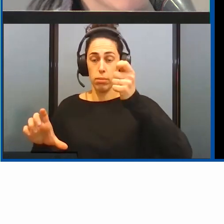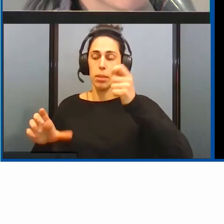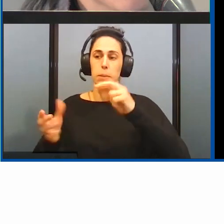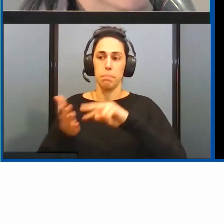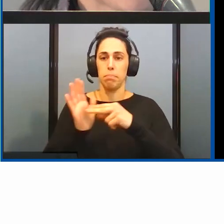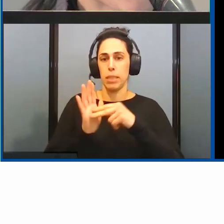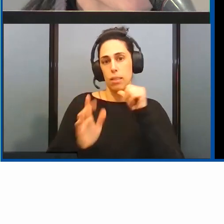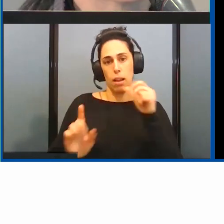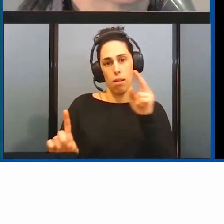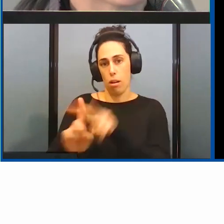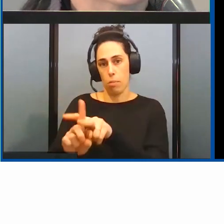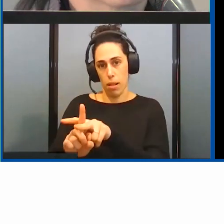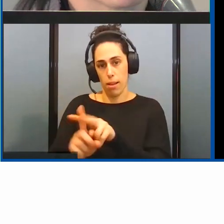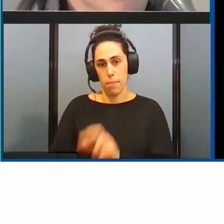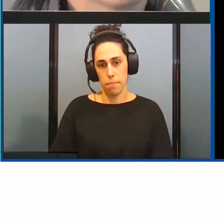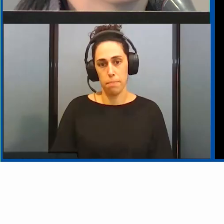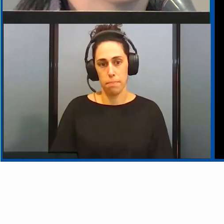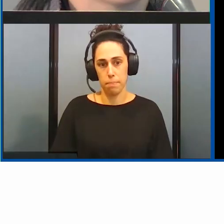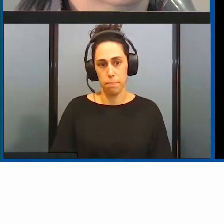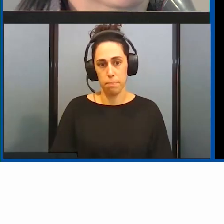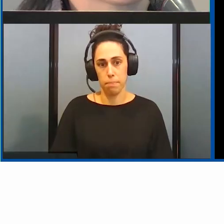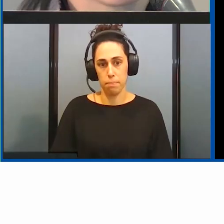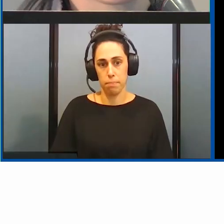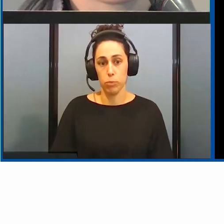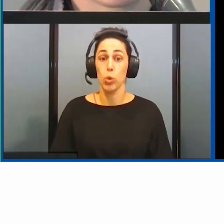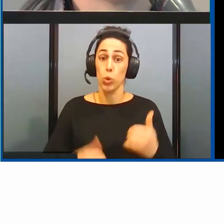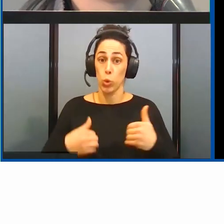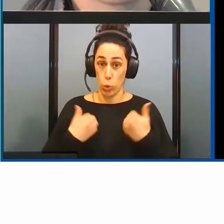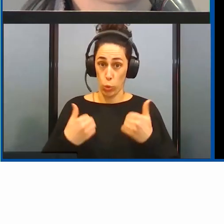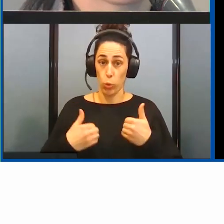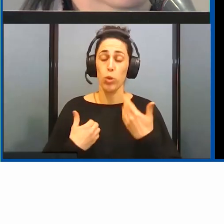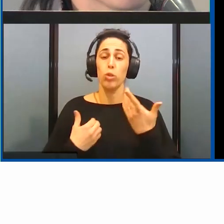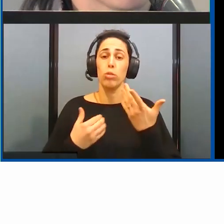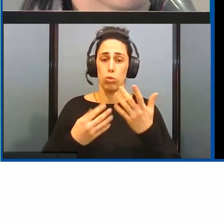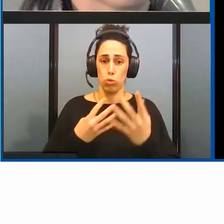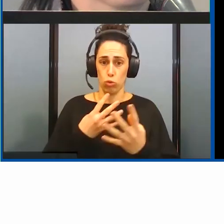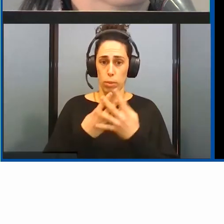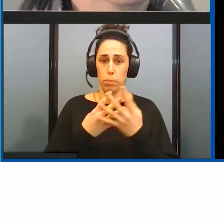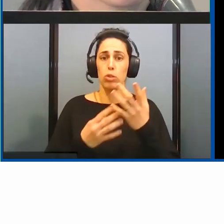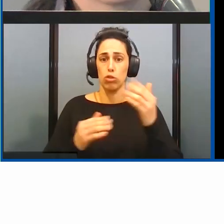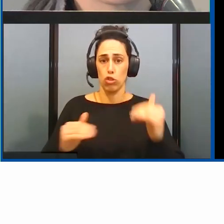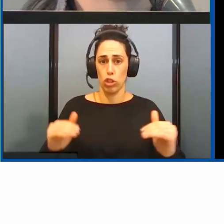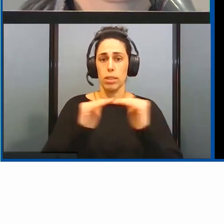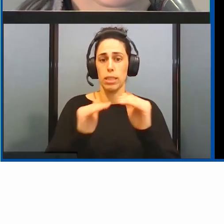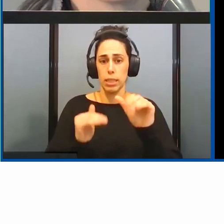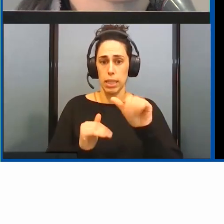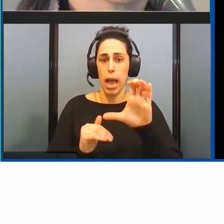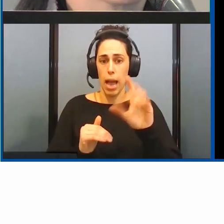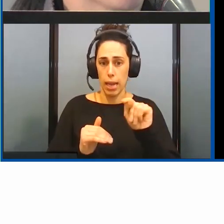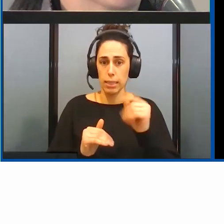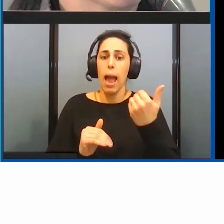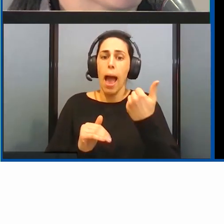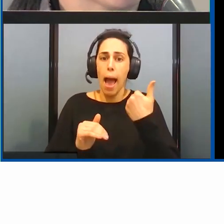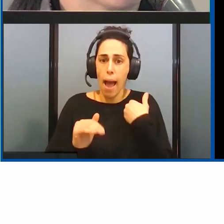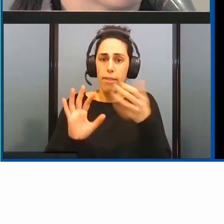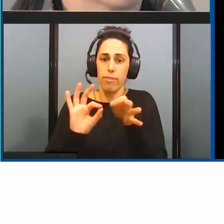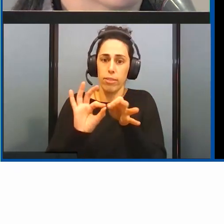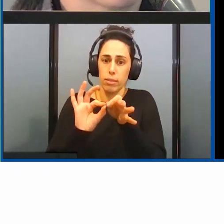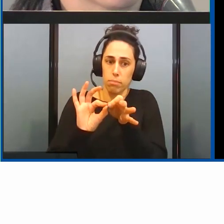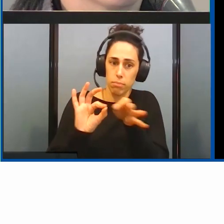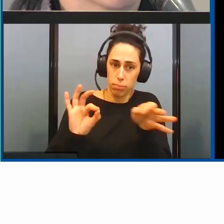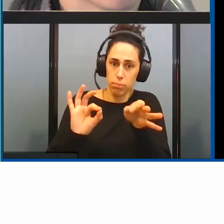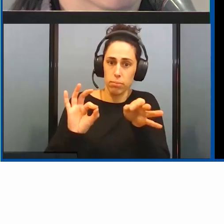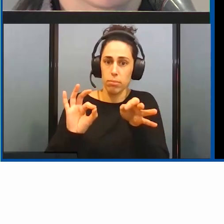Criminal Justice Act has in the preamble a recognition of the UNCRC. We don't have that same recognition